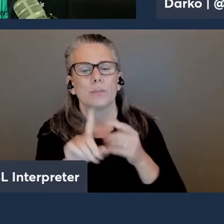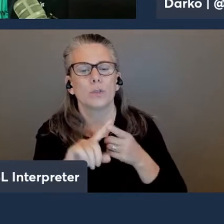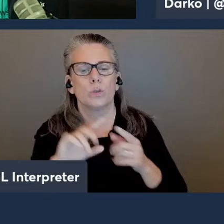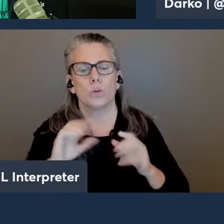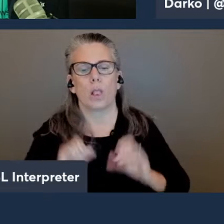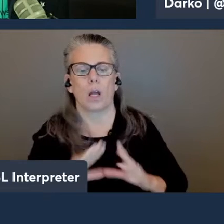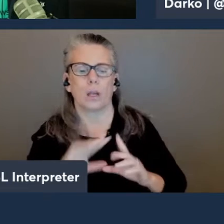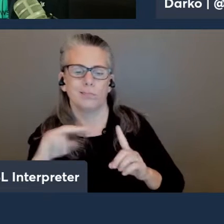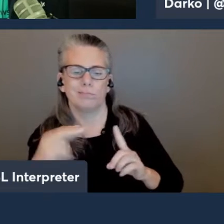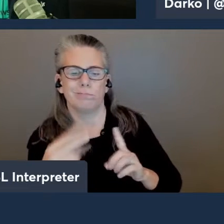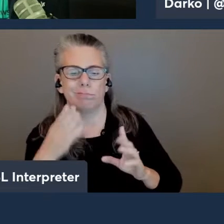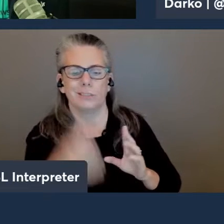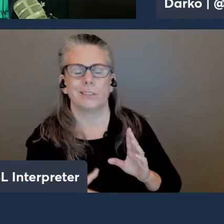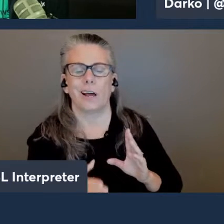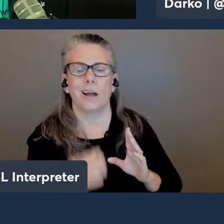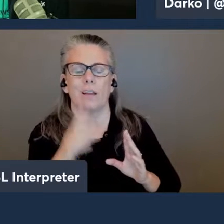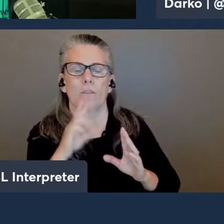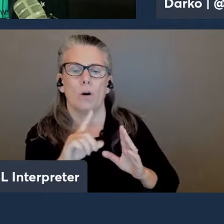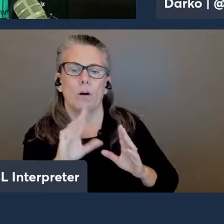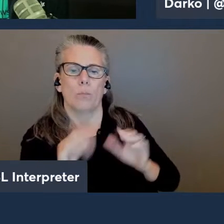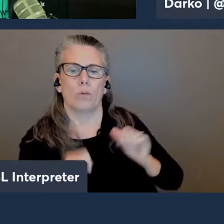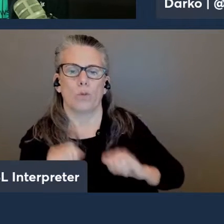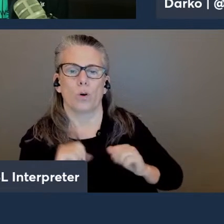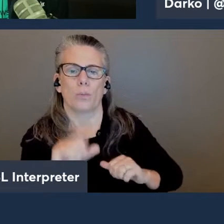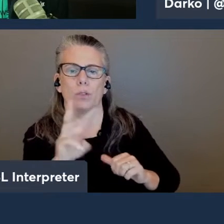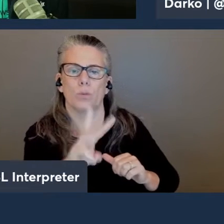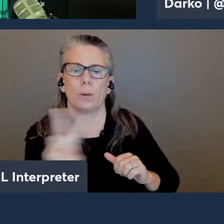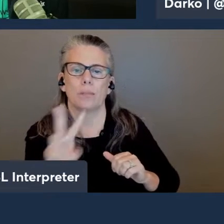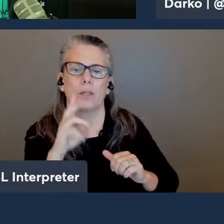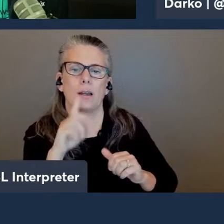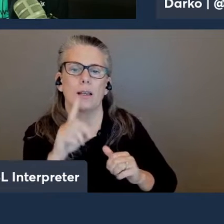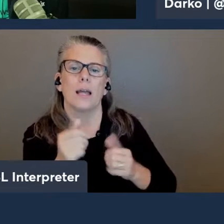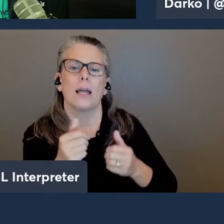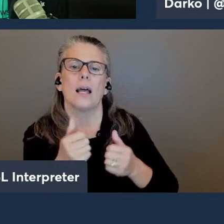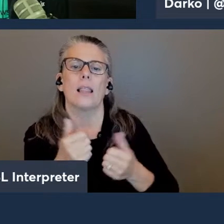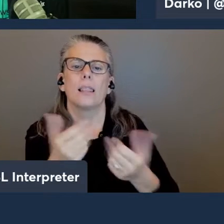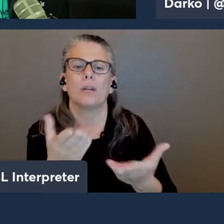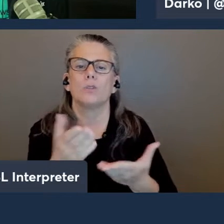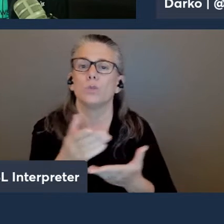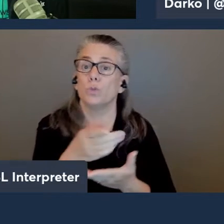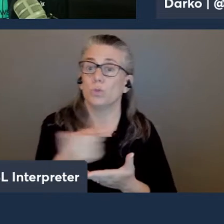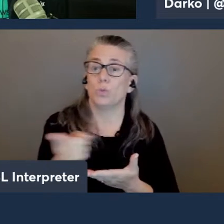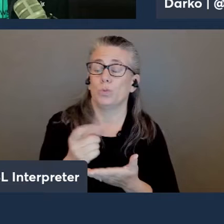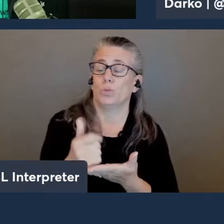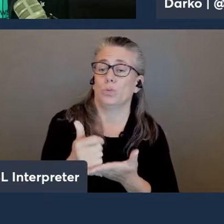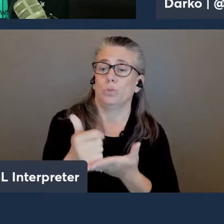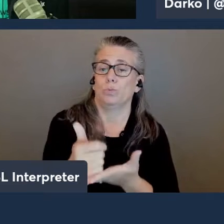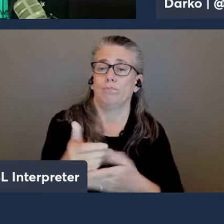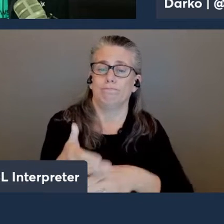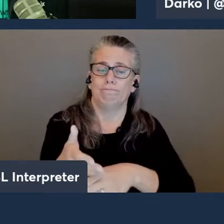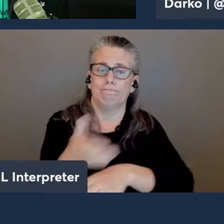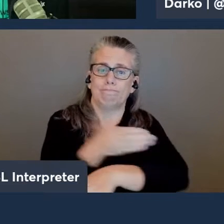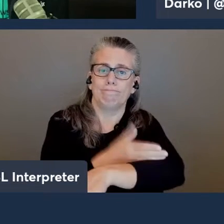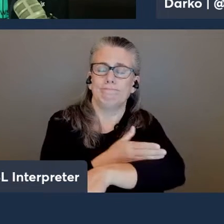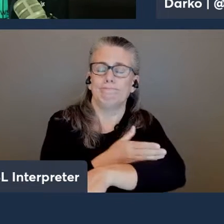and it allows you to enhance the end user experience. Interesting. Awesome. And